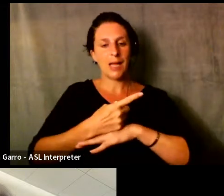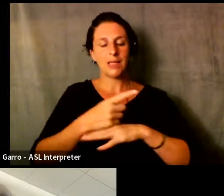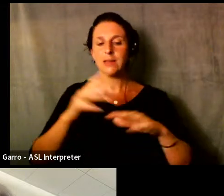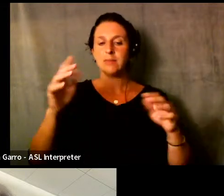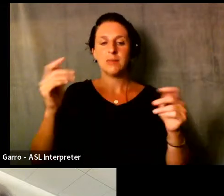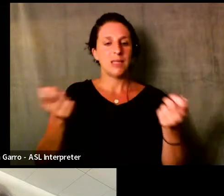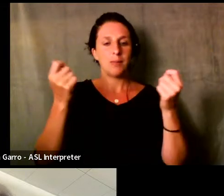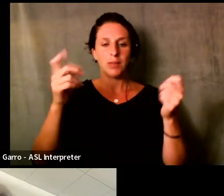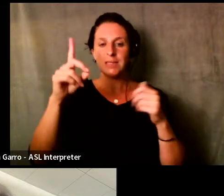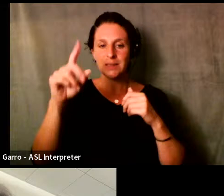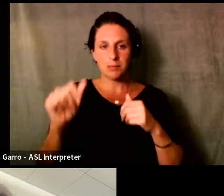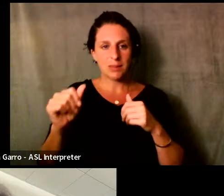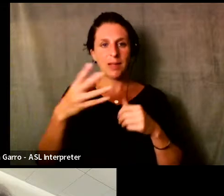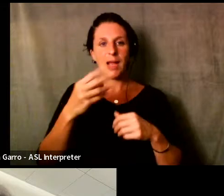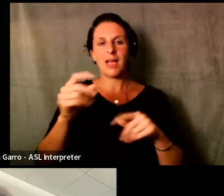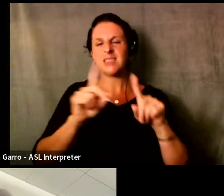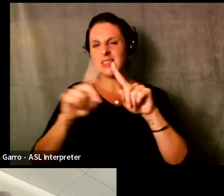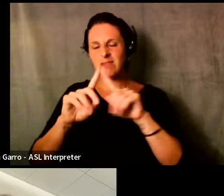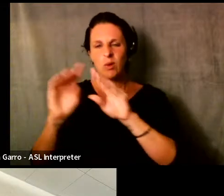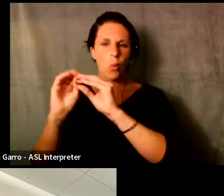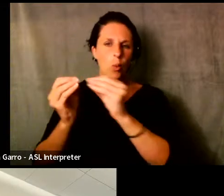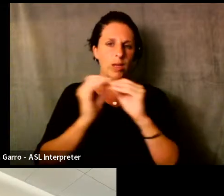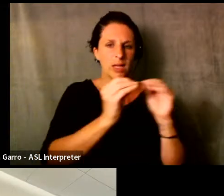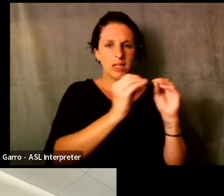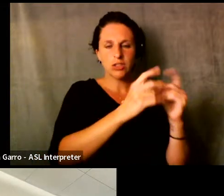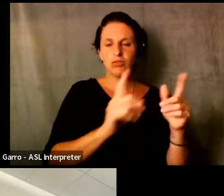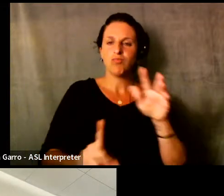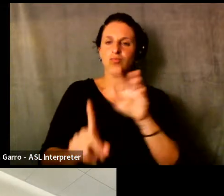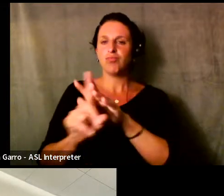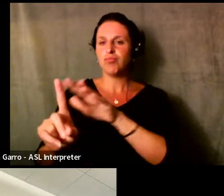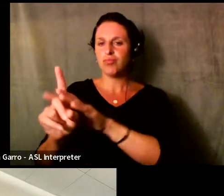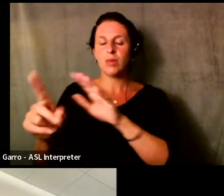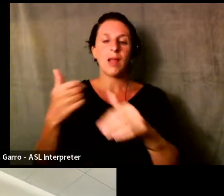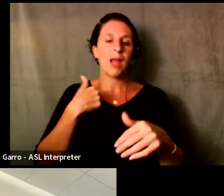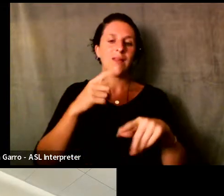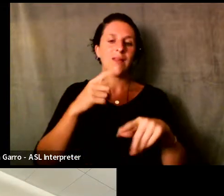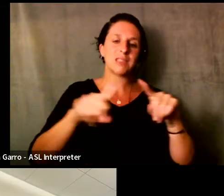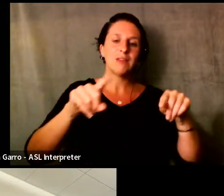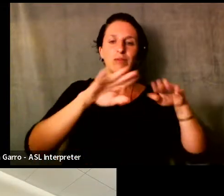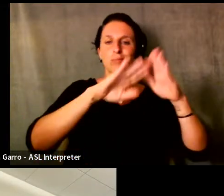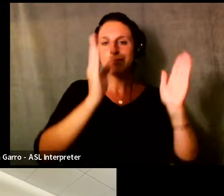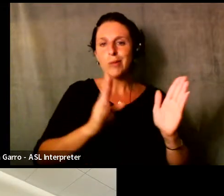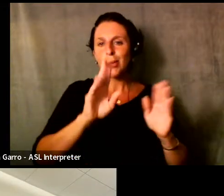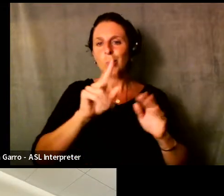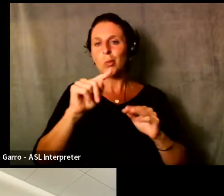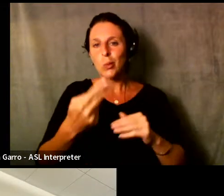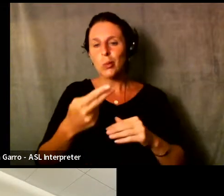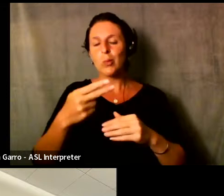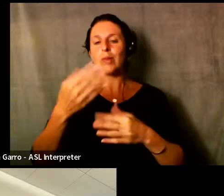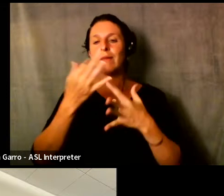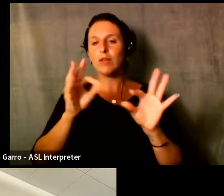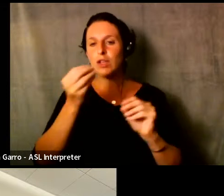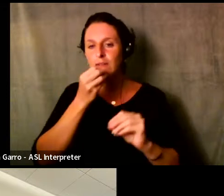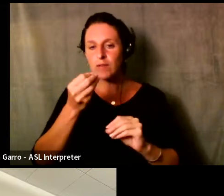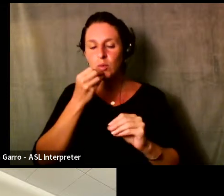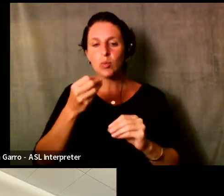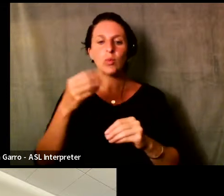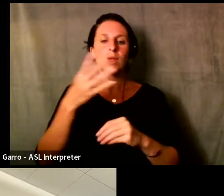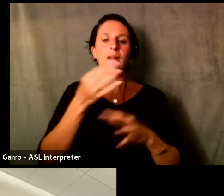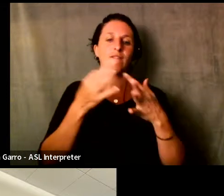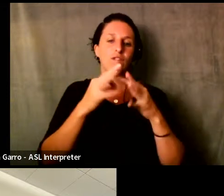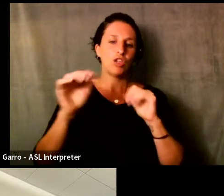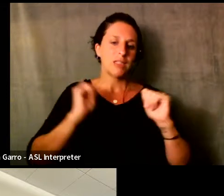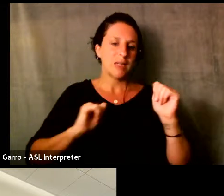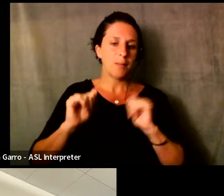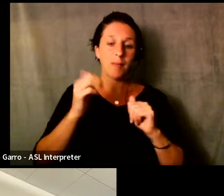and different organizations show up. There's booths and free food and entertainment. So for anyone that would like